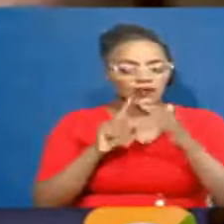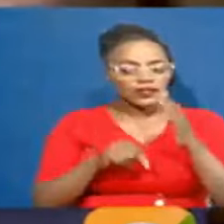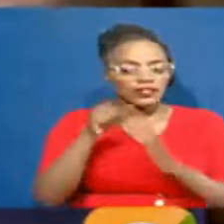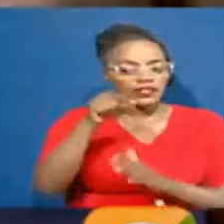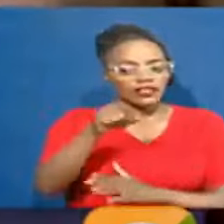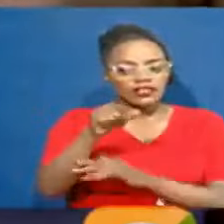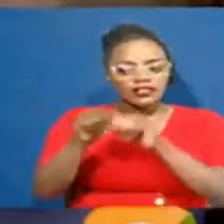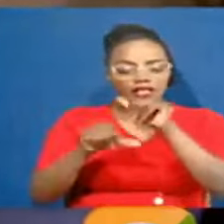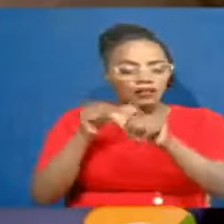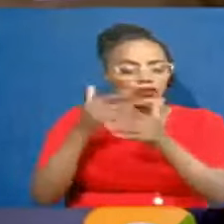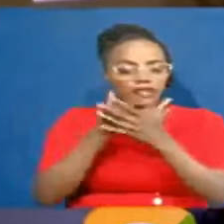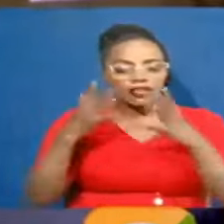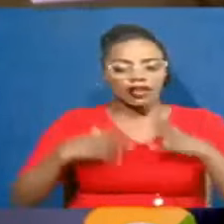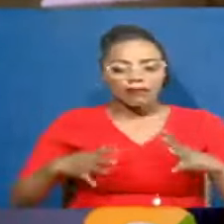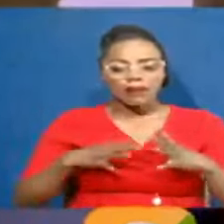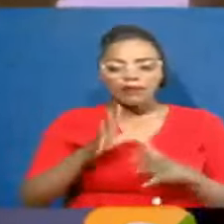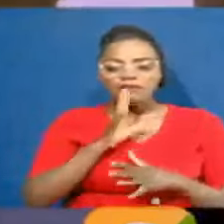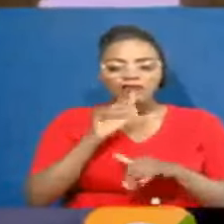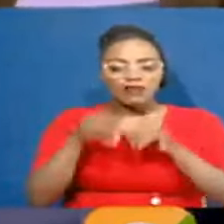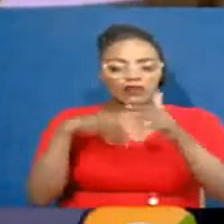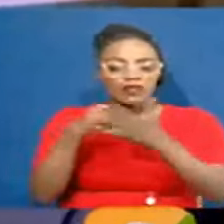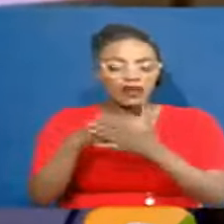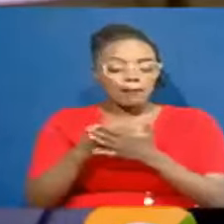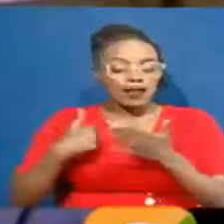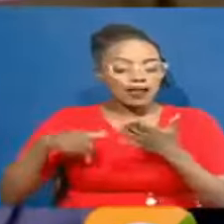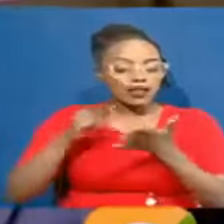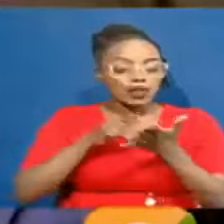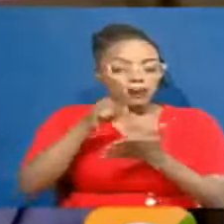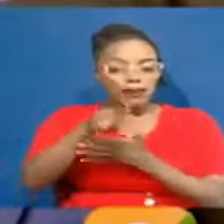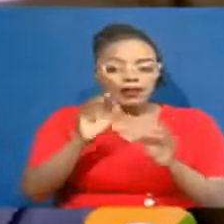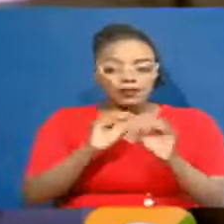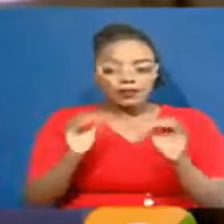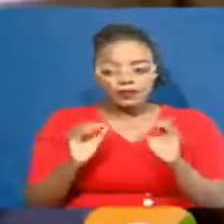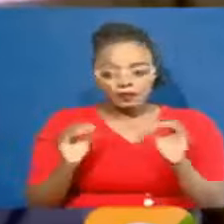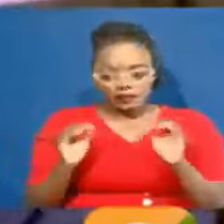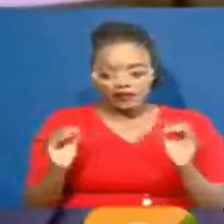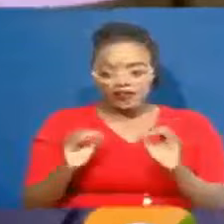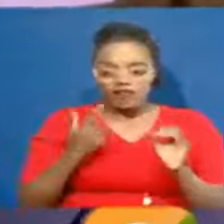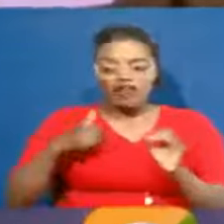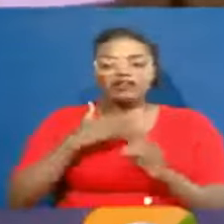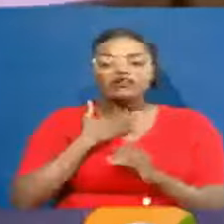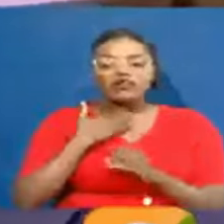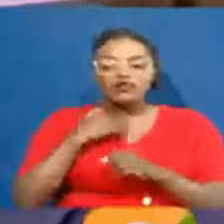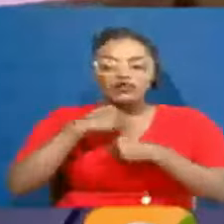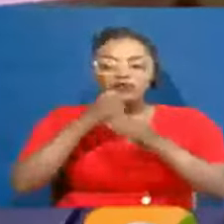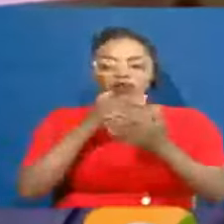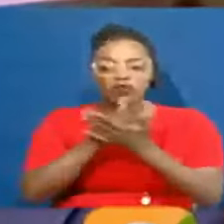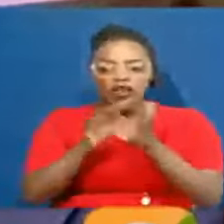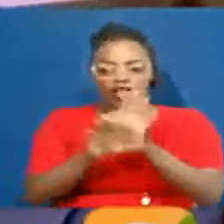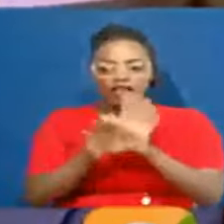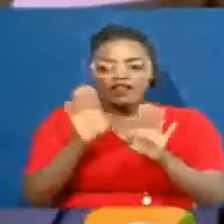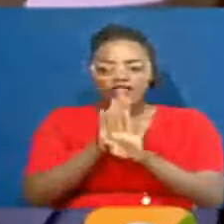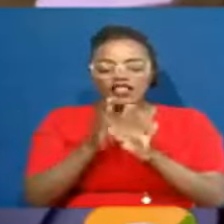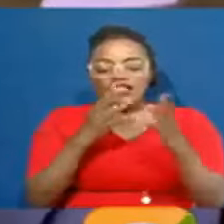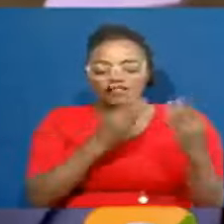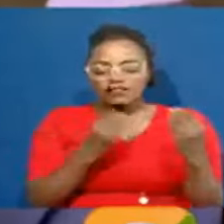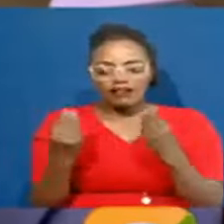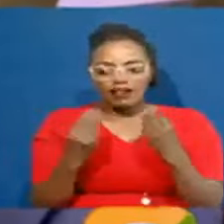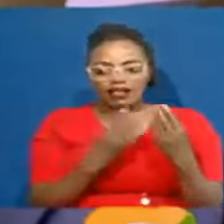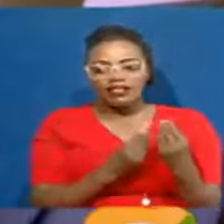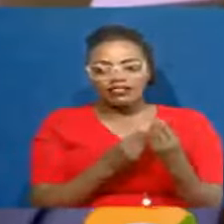is not about anything. People might talk about money. We were not paid anything, even a single thing. We wanted to make sure that everything runs smoothly,